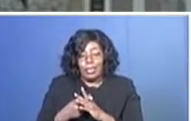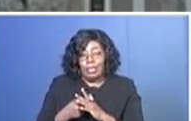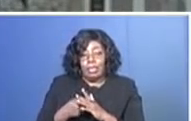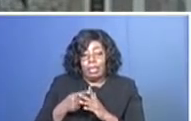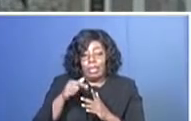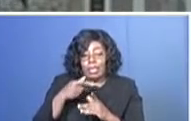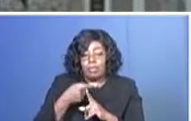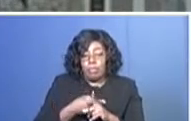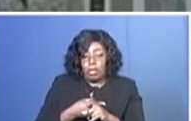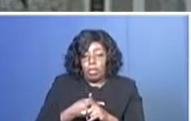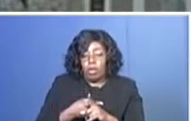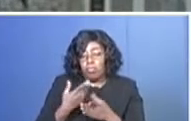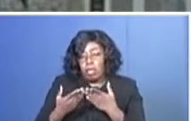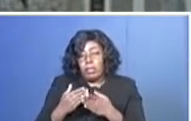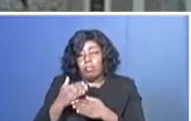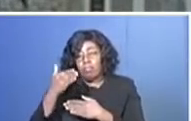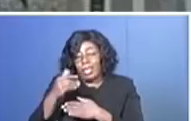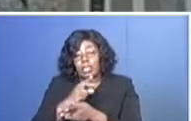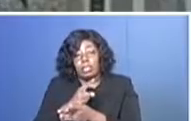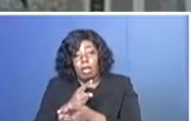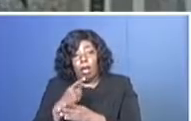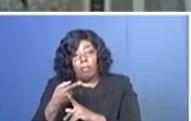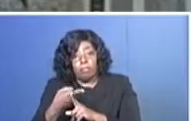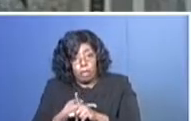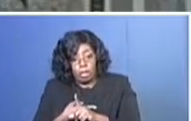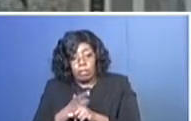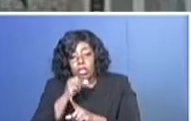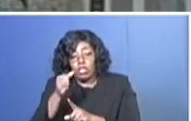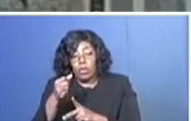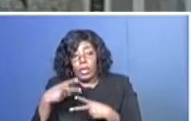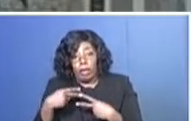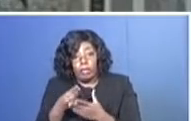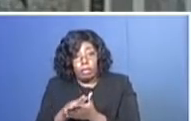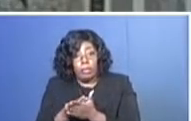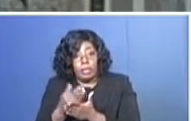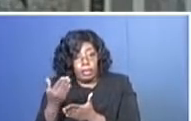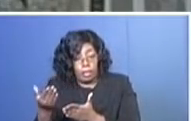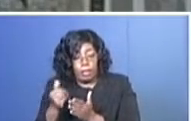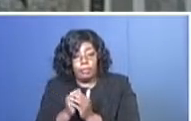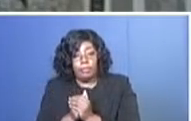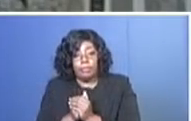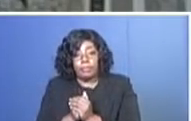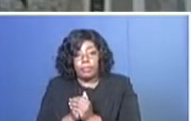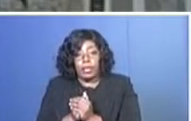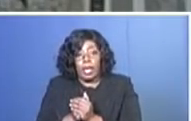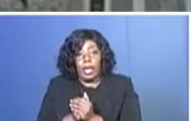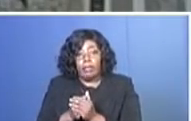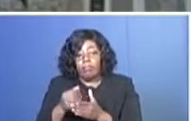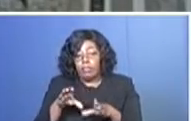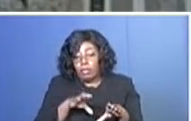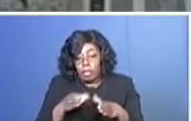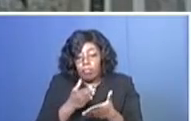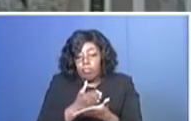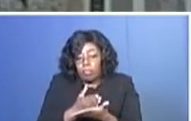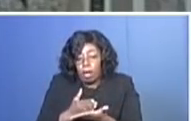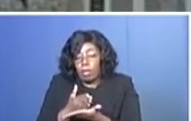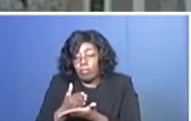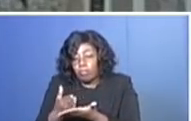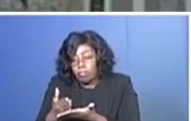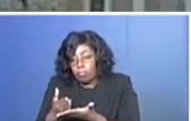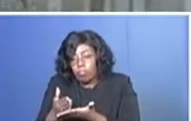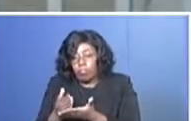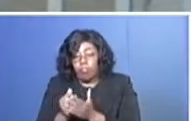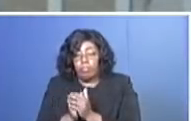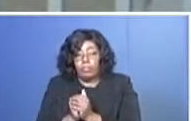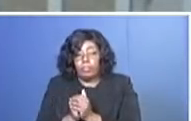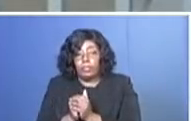month. We are making certain that the budget is in place, and it'll be done in a phased manner. So when we begin it, we'll be rolling out in